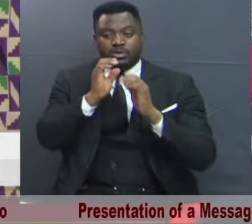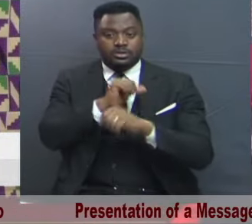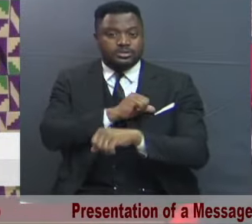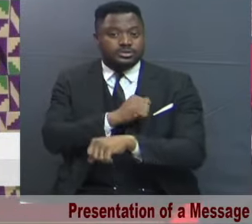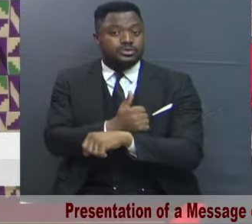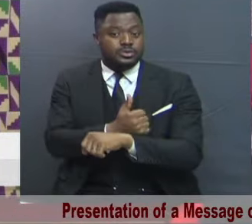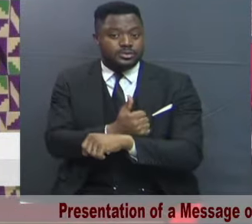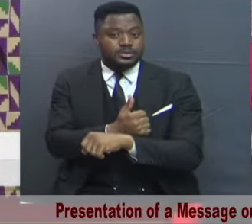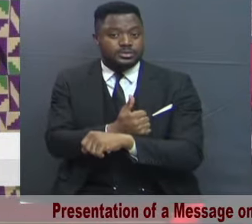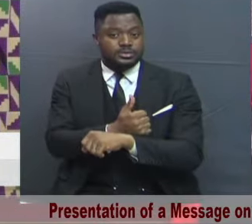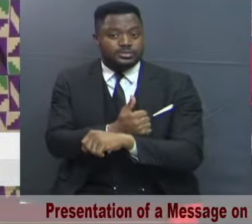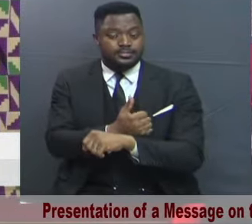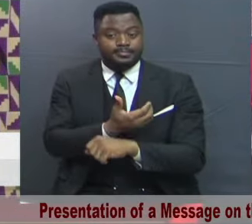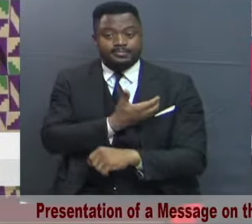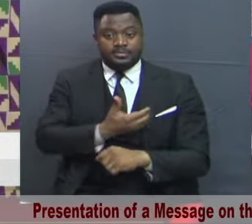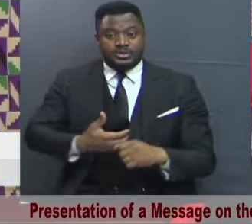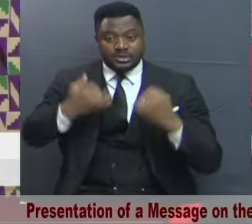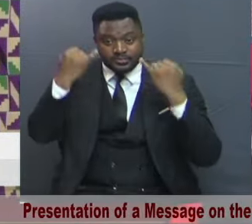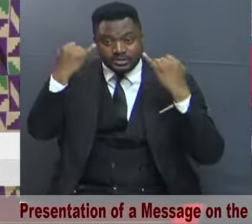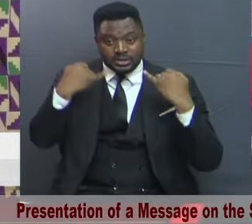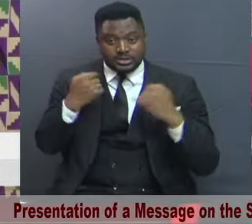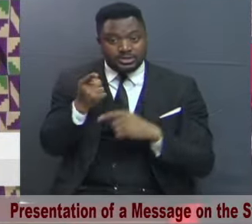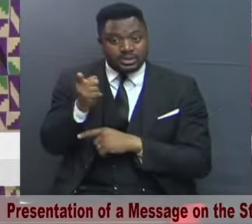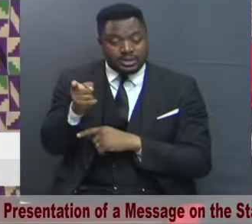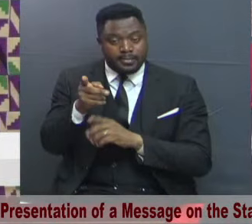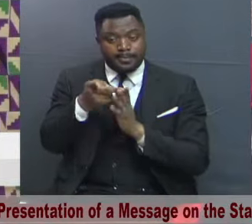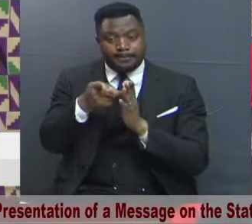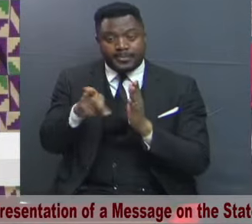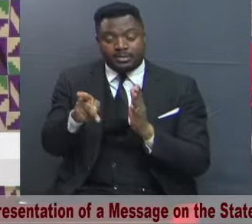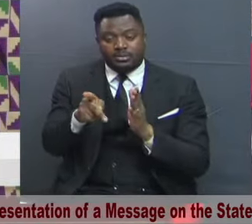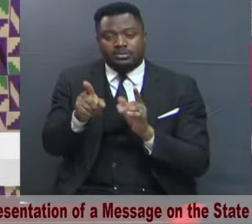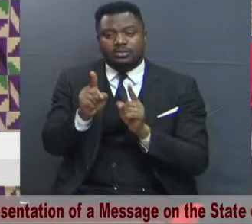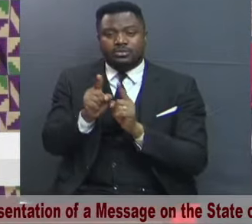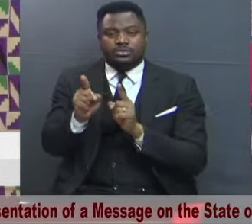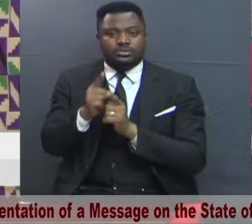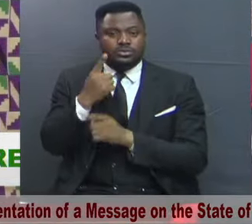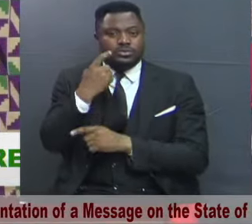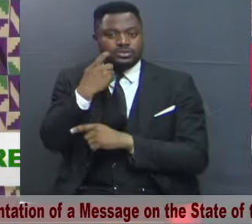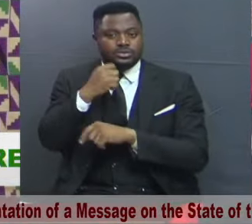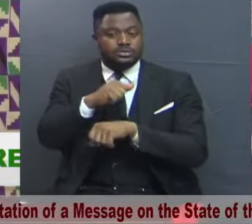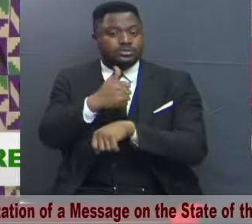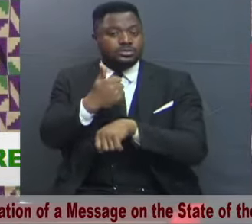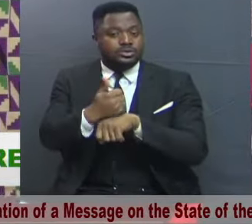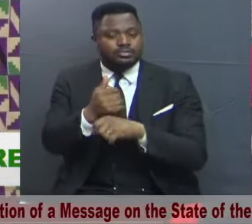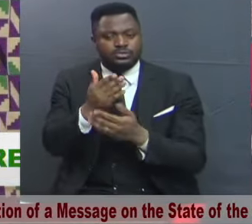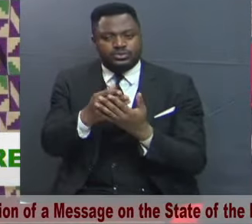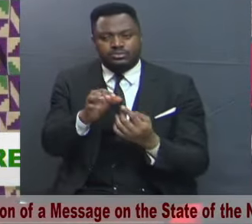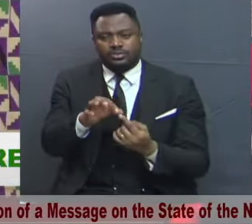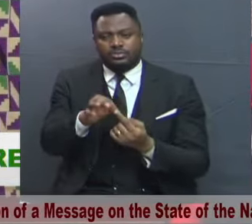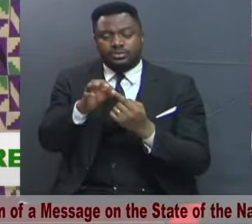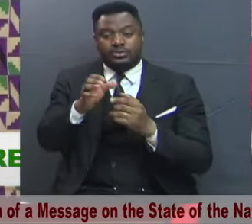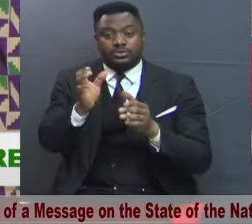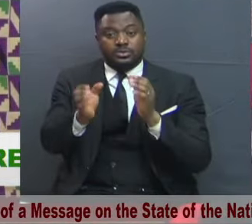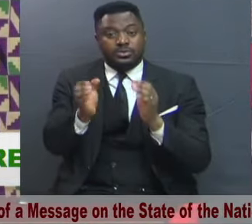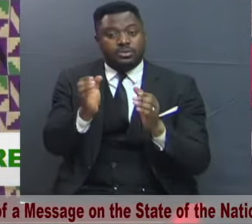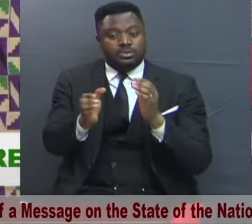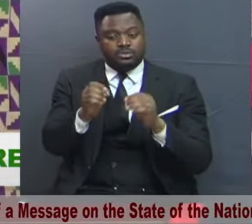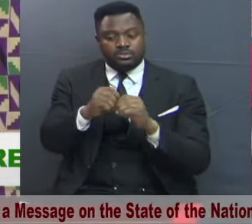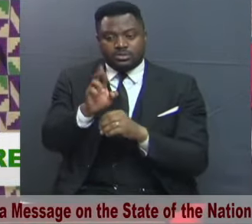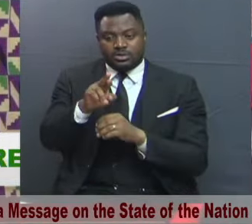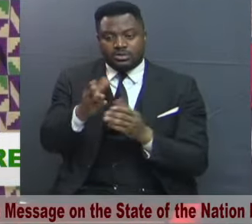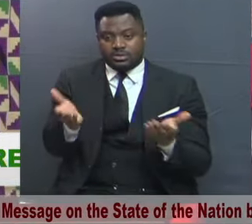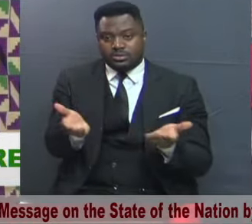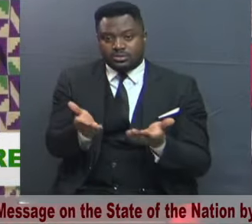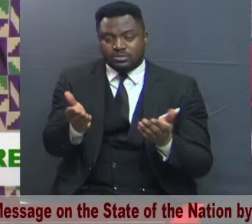Authority the chief justice for her part has also recently established specialized courts in a crime